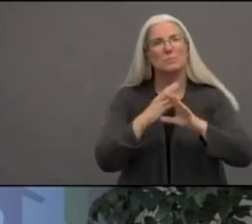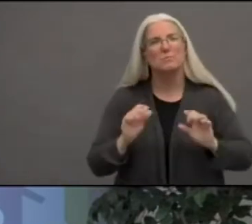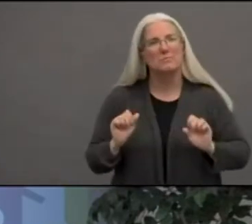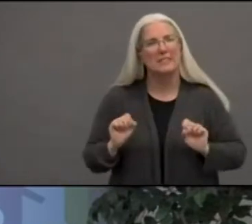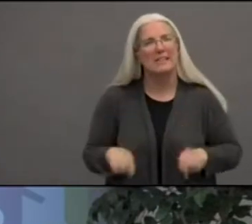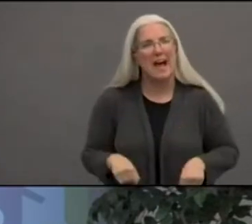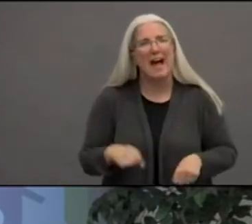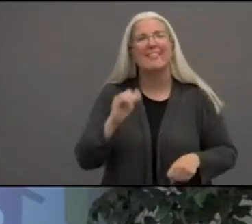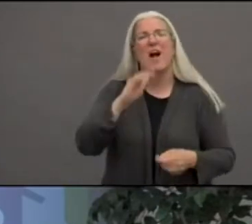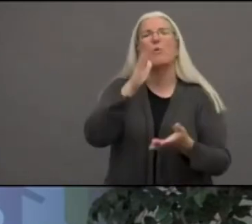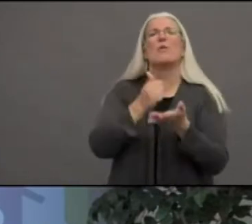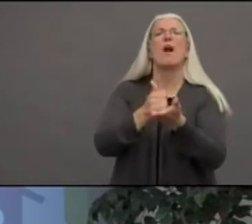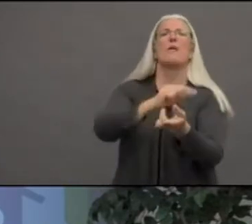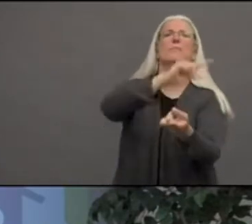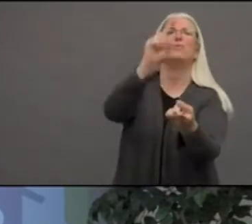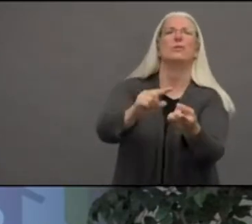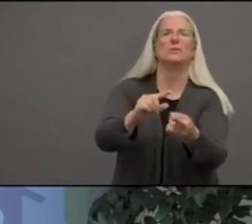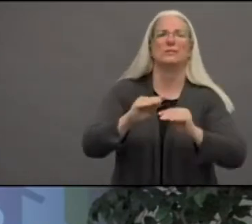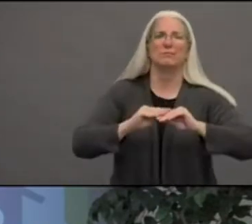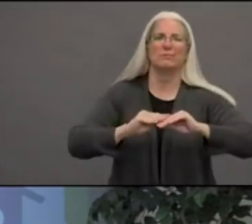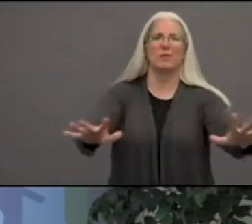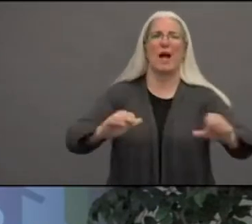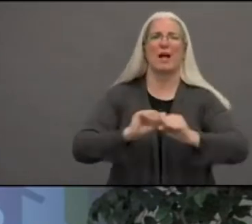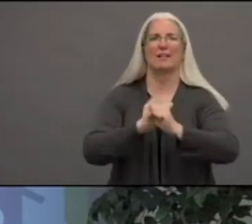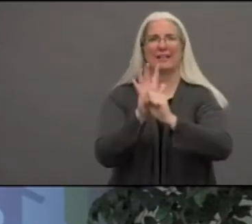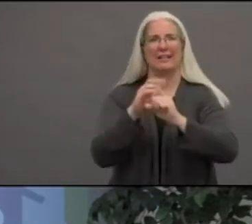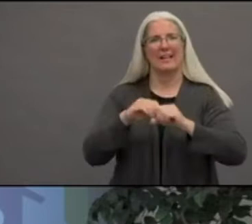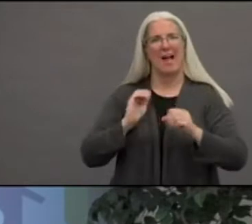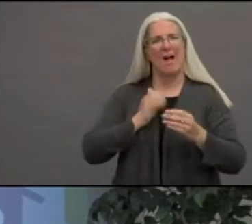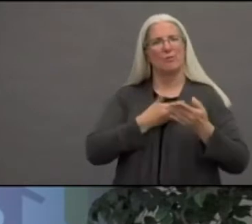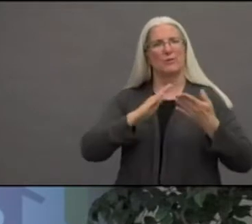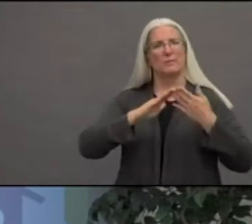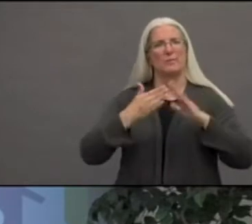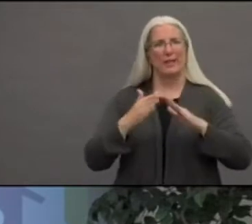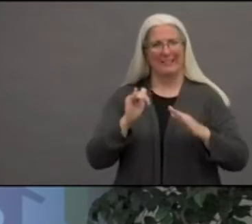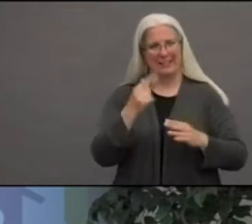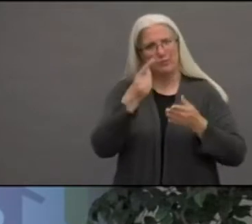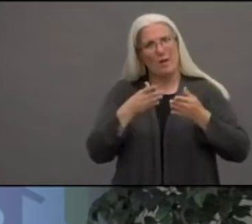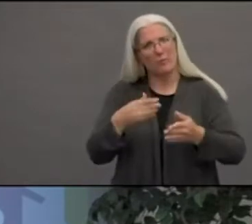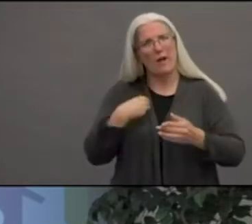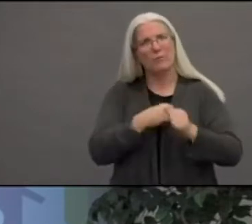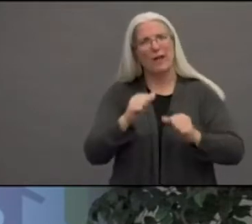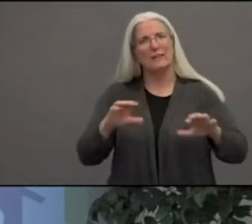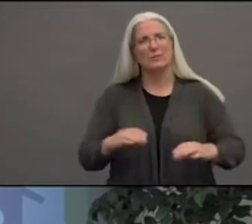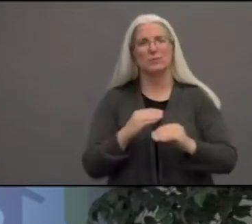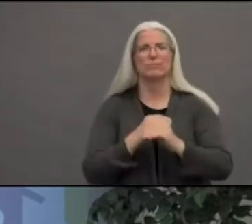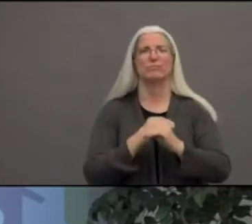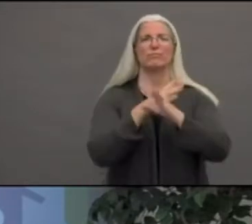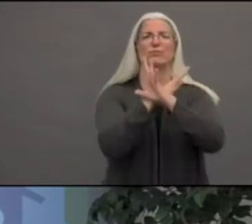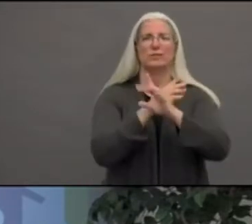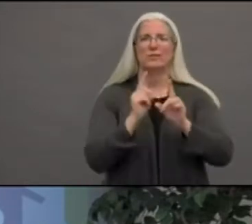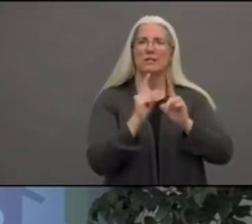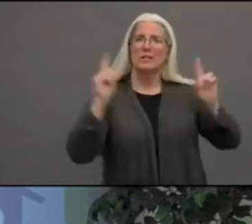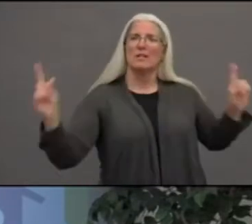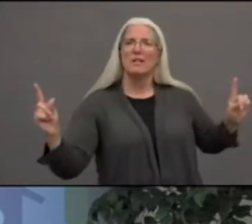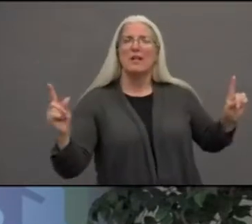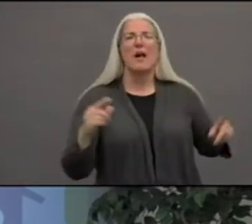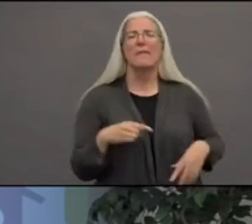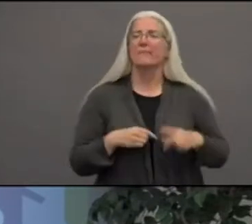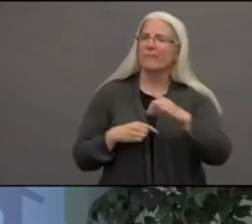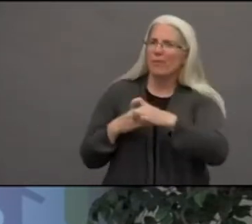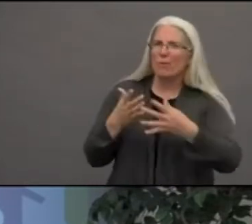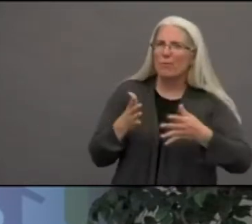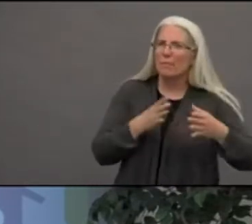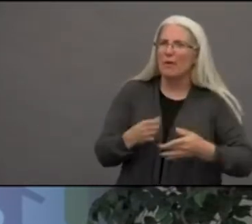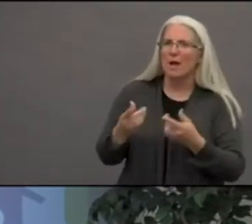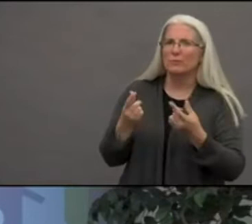of COVID-19 here in the county. So what are you planning on doing? I mean, it's so dooming of saying,